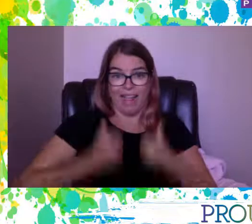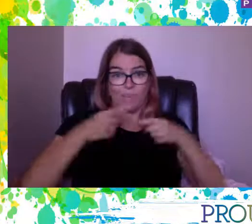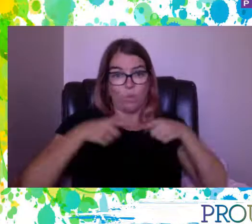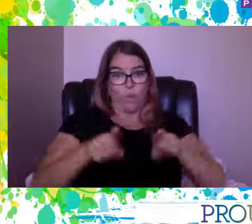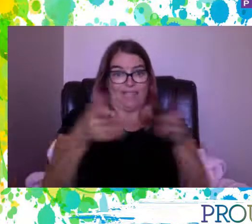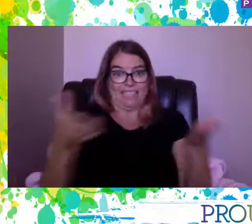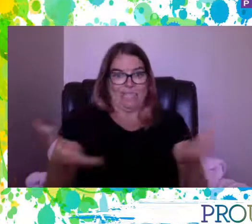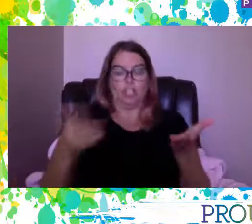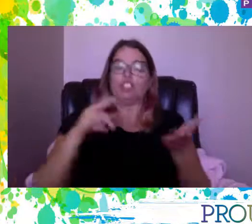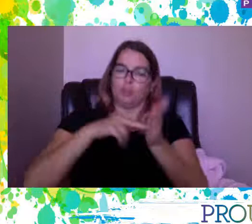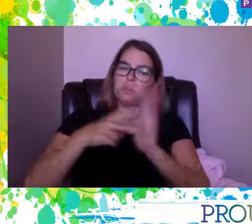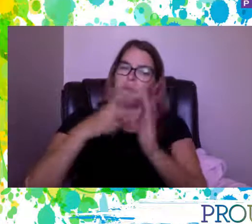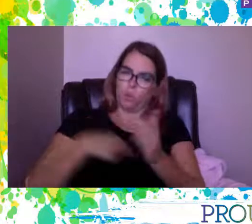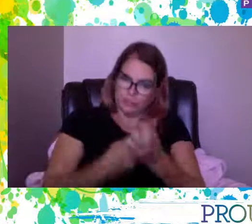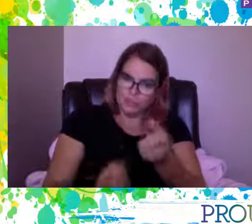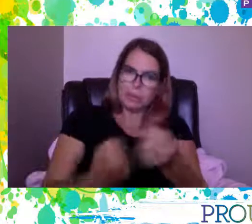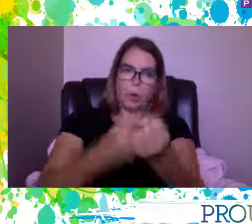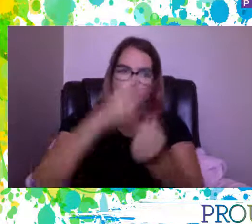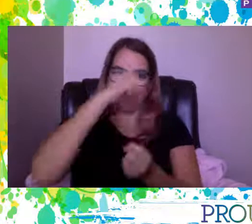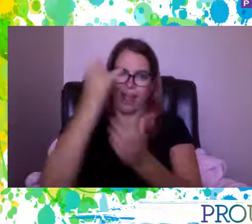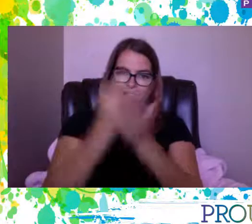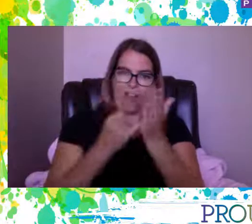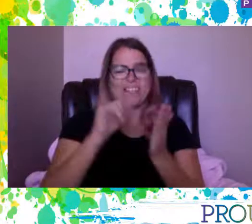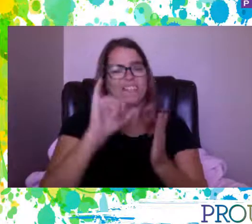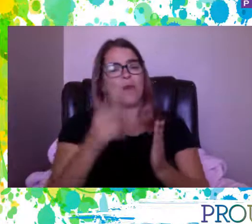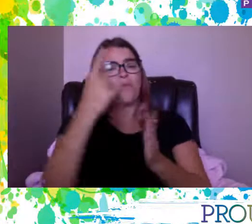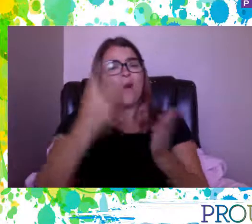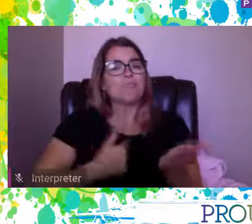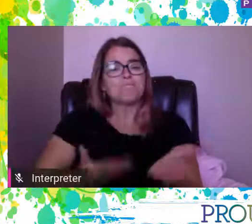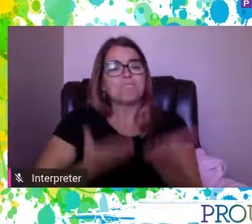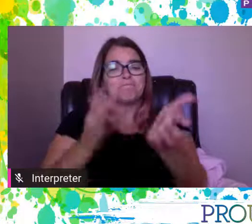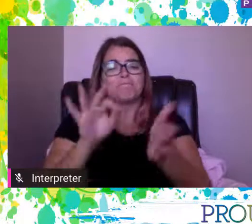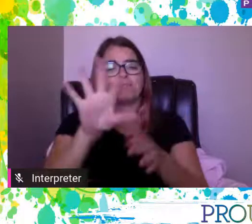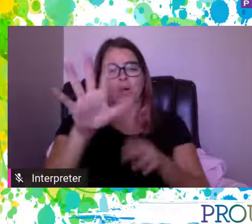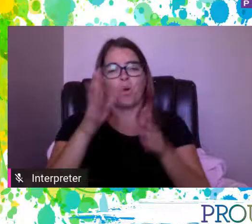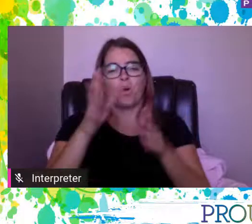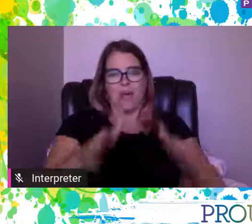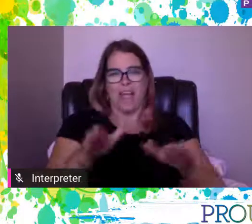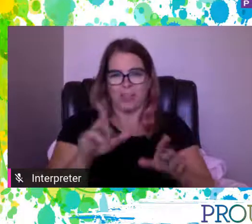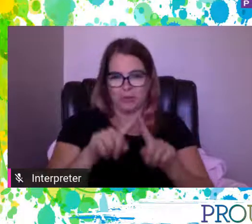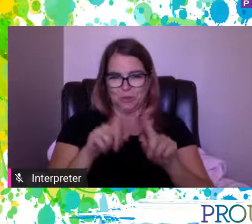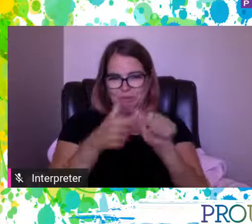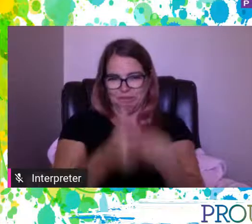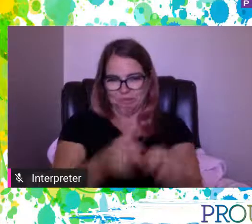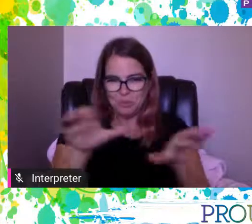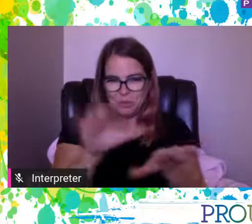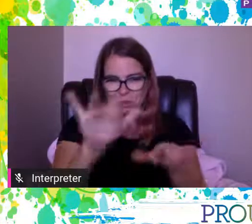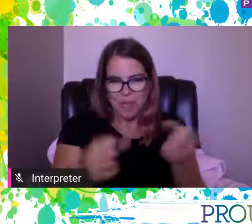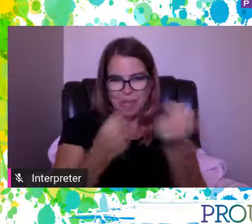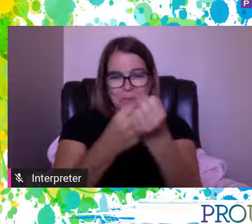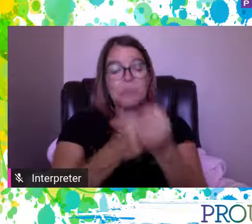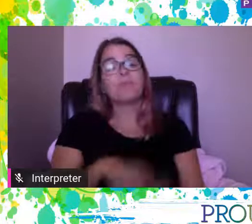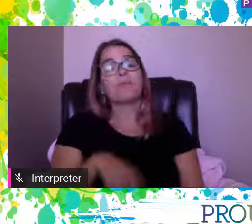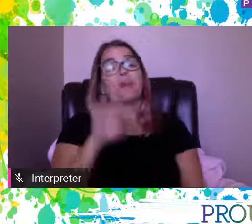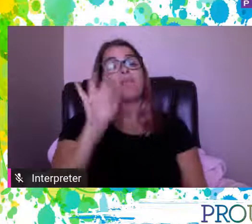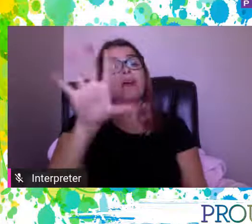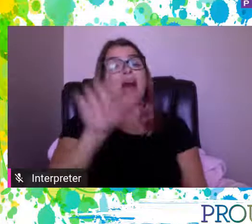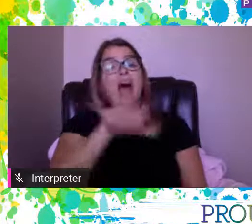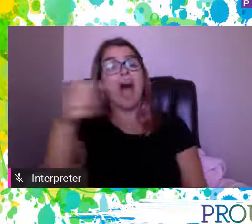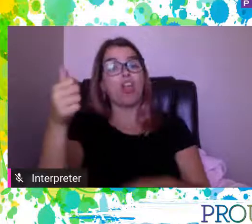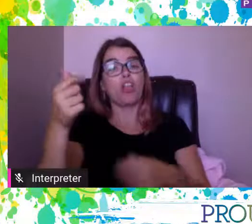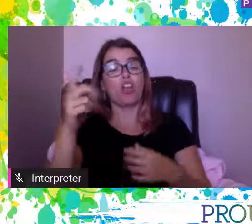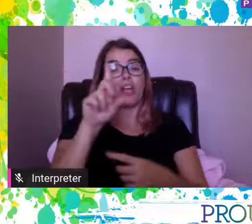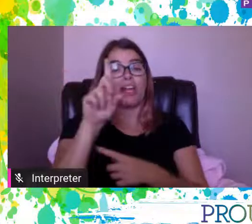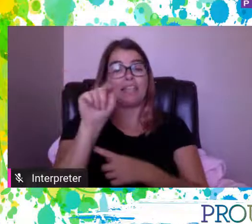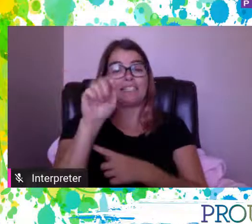so. So with that, thank you all again so much for joining us. Quick other save the dates before next